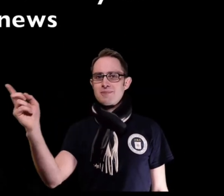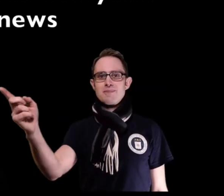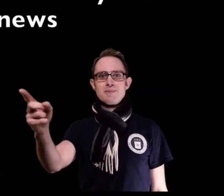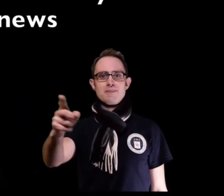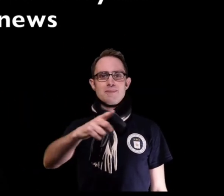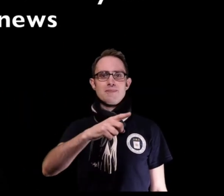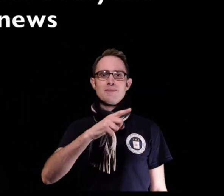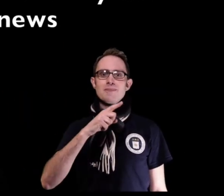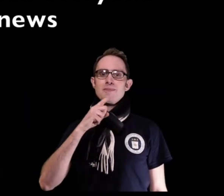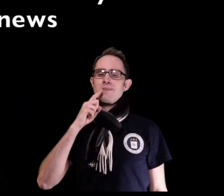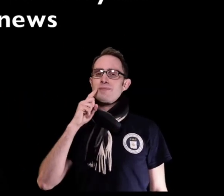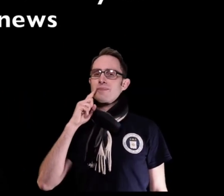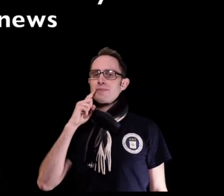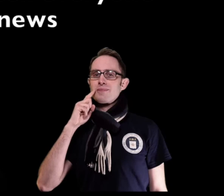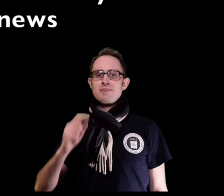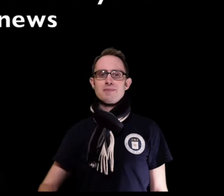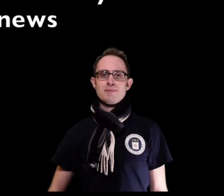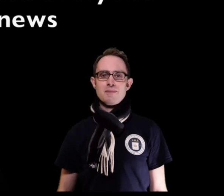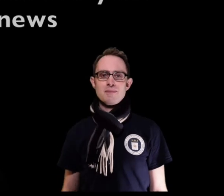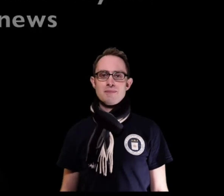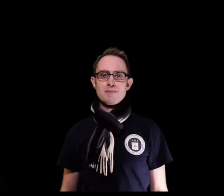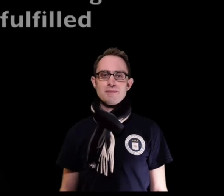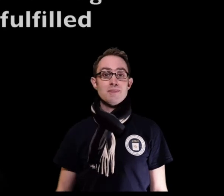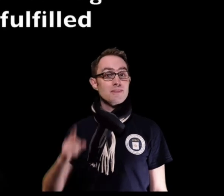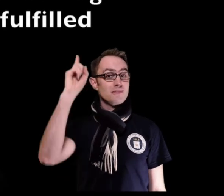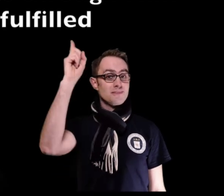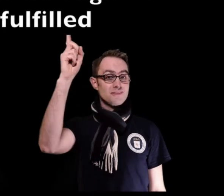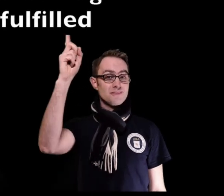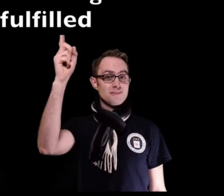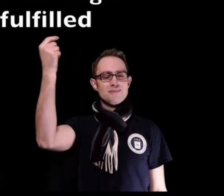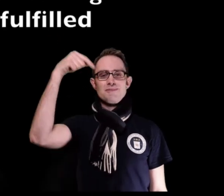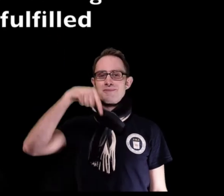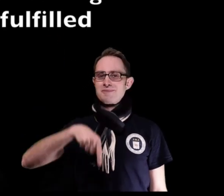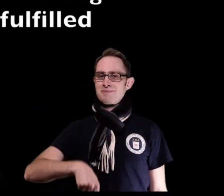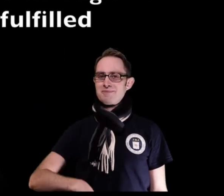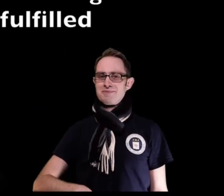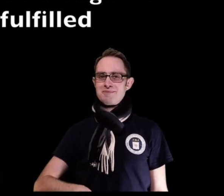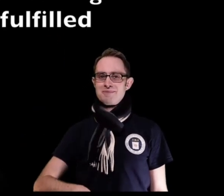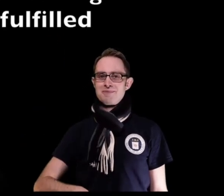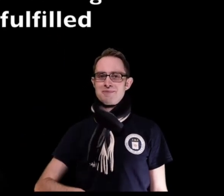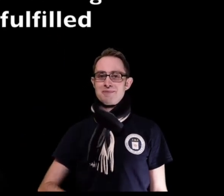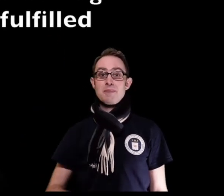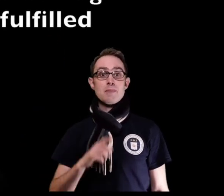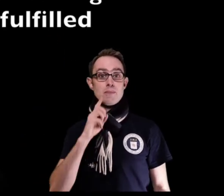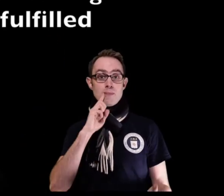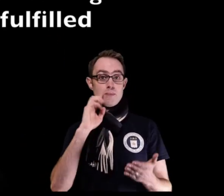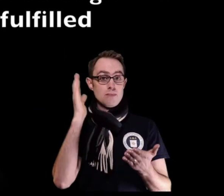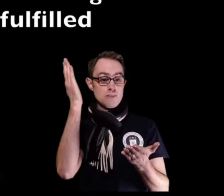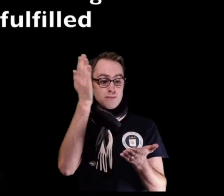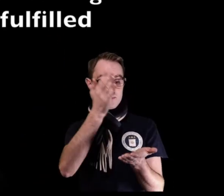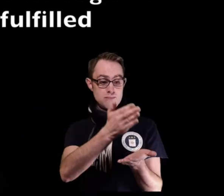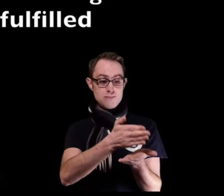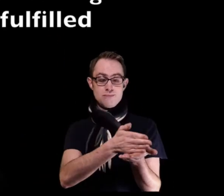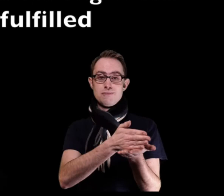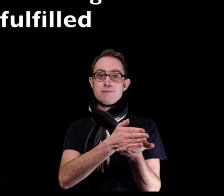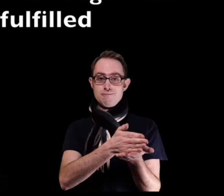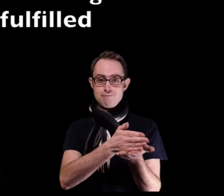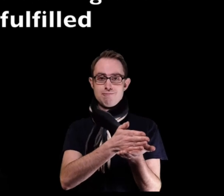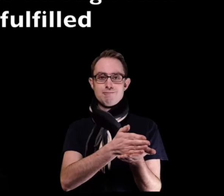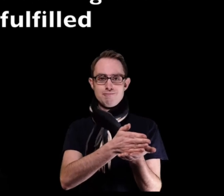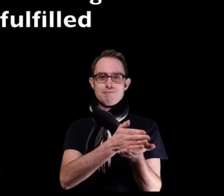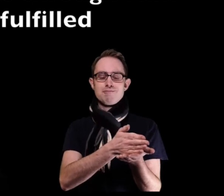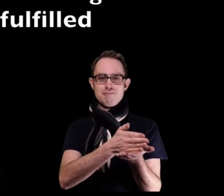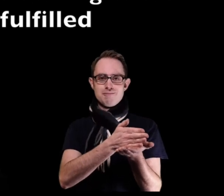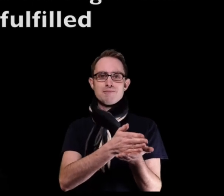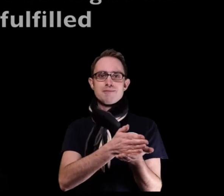arrived. Go and tell everyone the news. He's arrived. God's promises through him